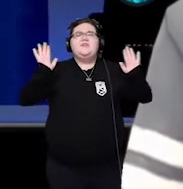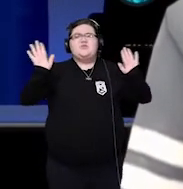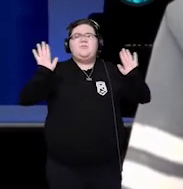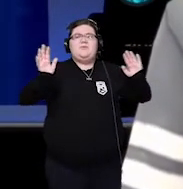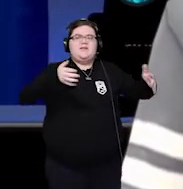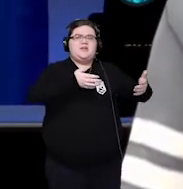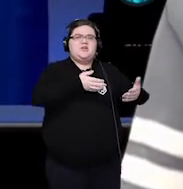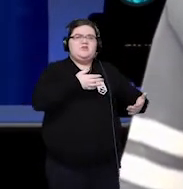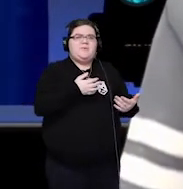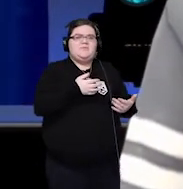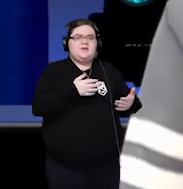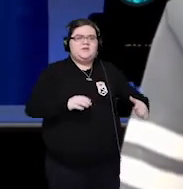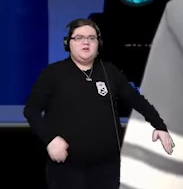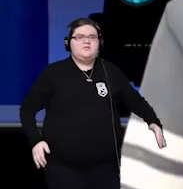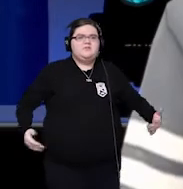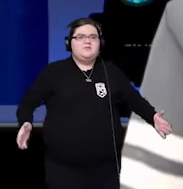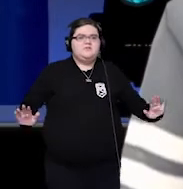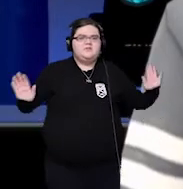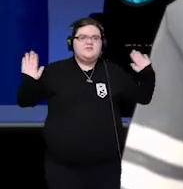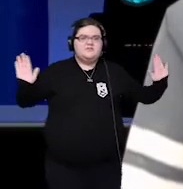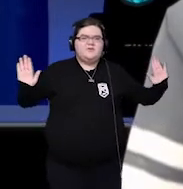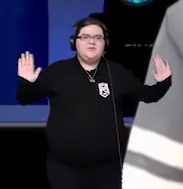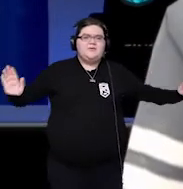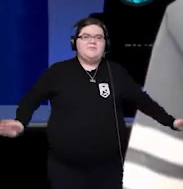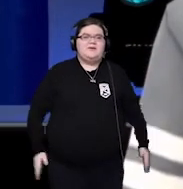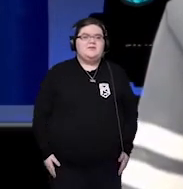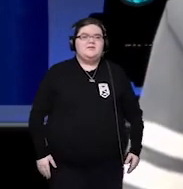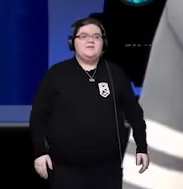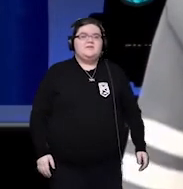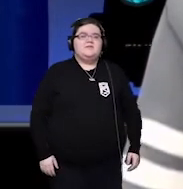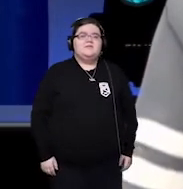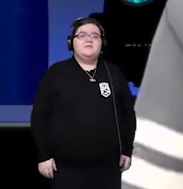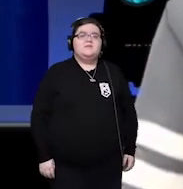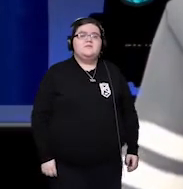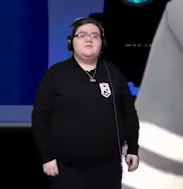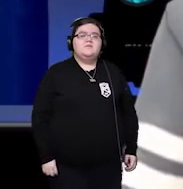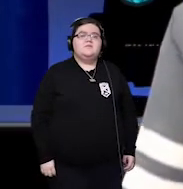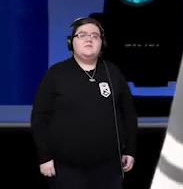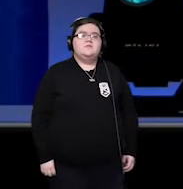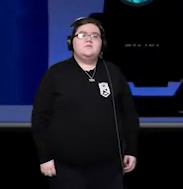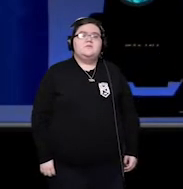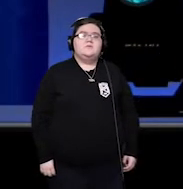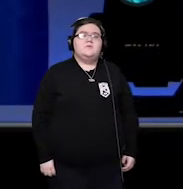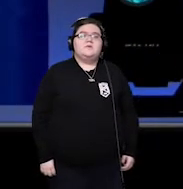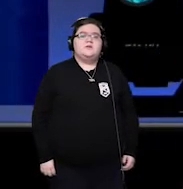in, not in a creepy way, like, you know, your baby, you know, and... Don't be weird about it. Carpet.